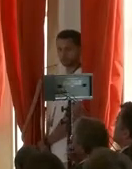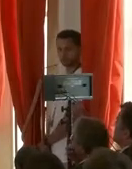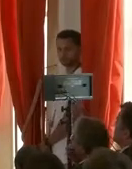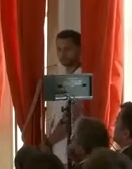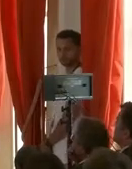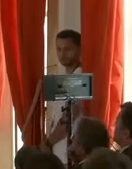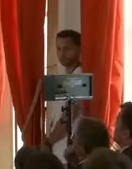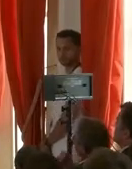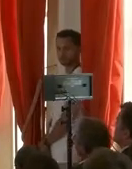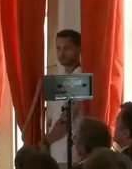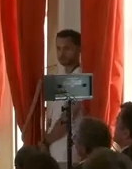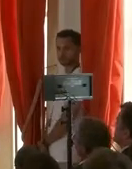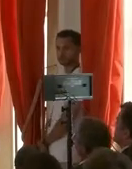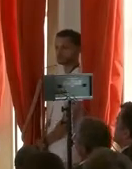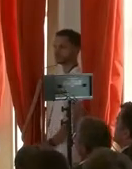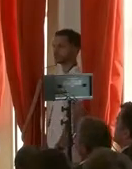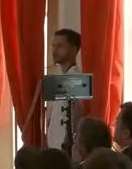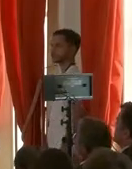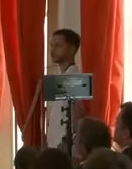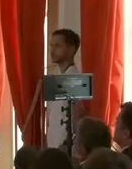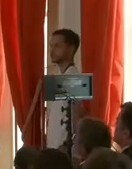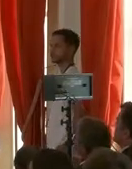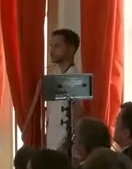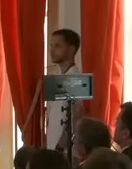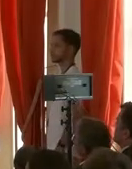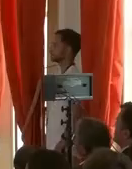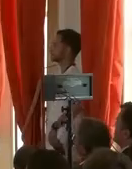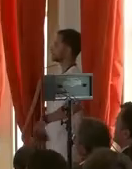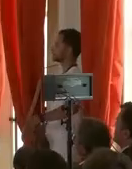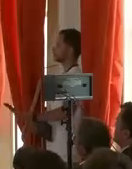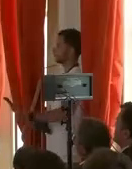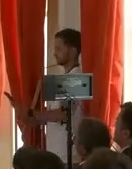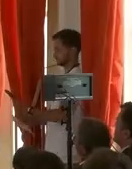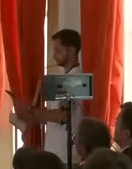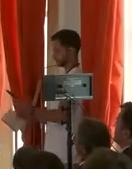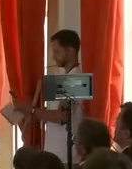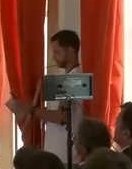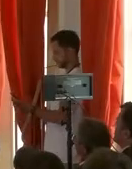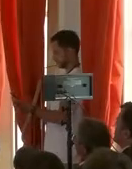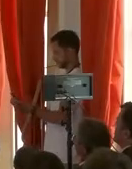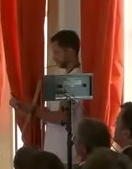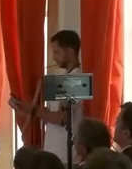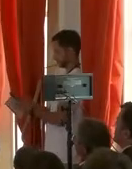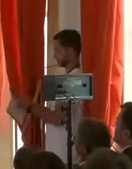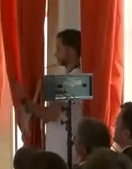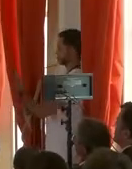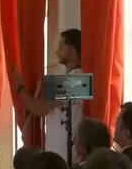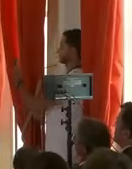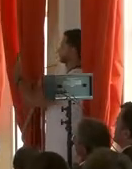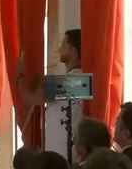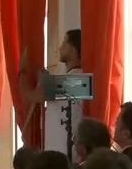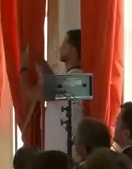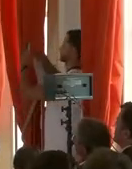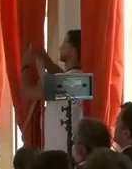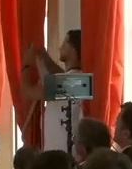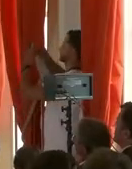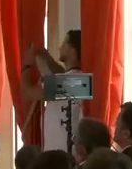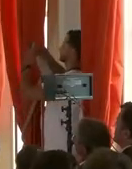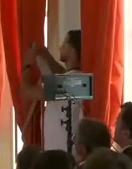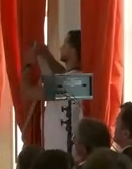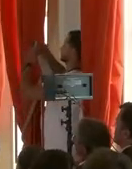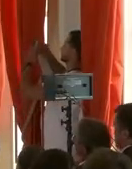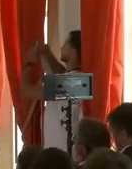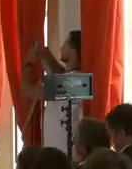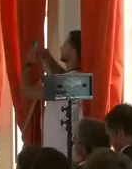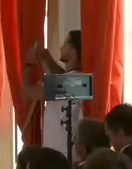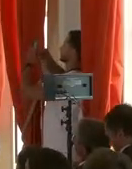Contribution. It's a policy that was brought about by the Paris Agreement in 2015.